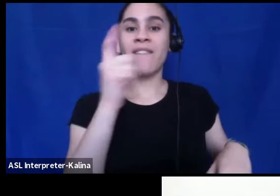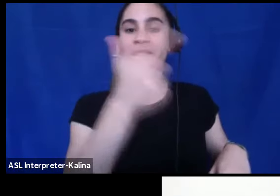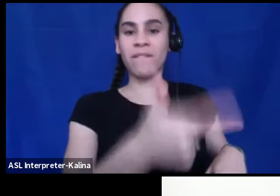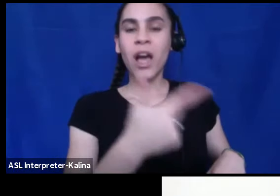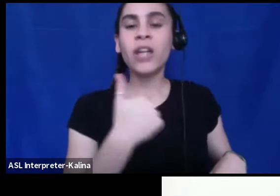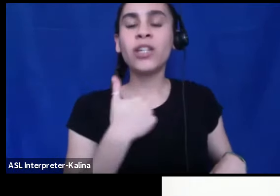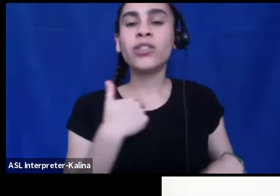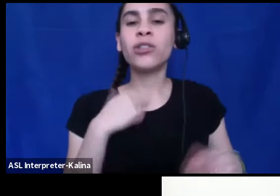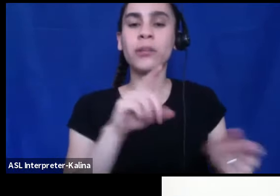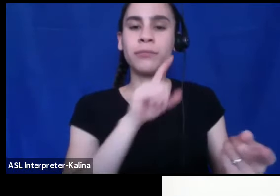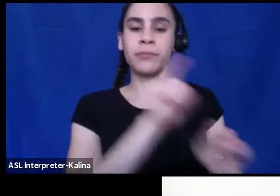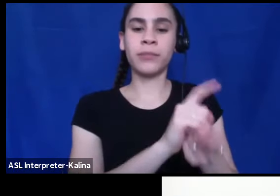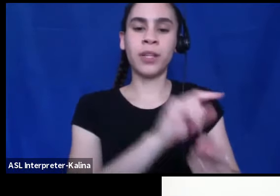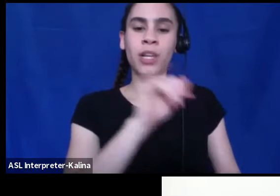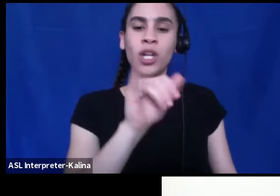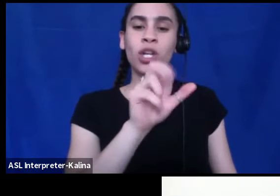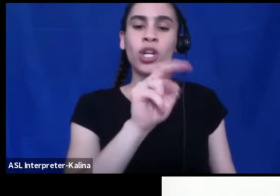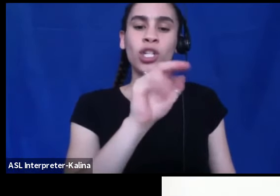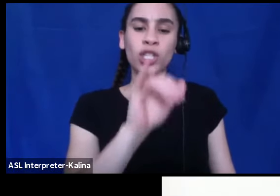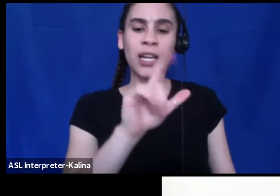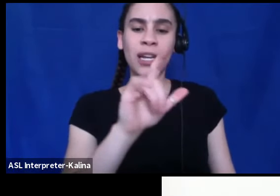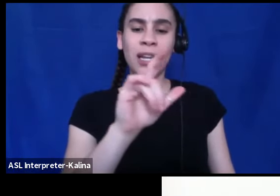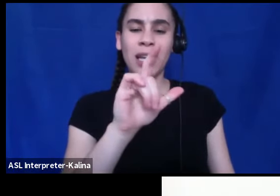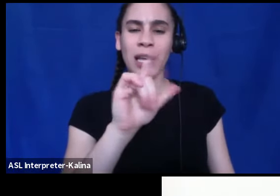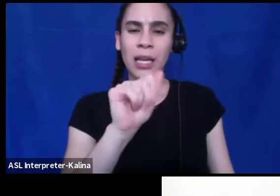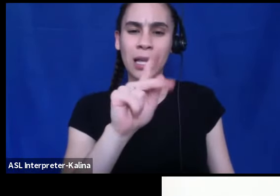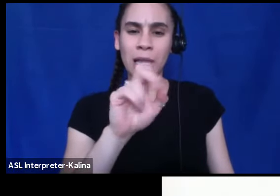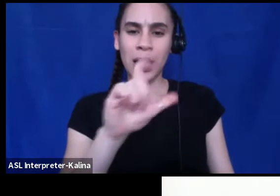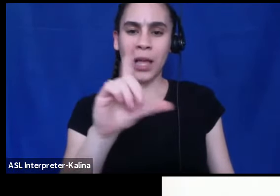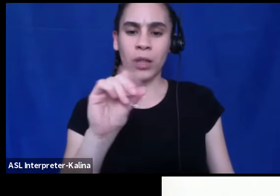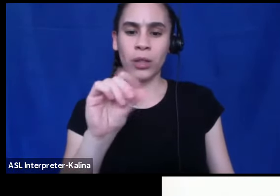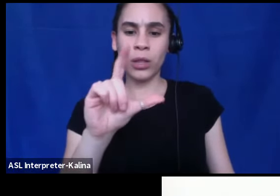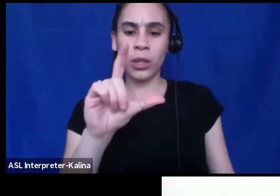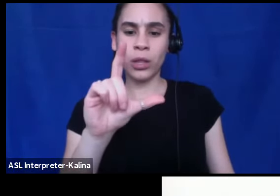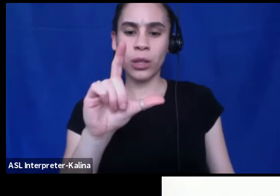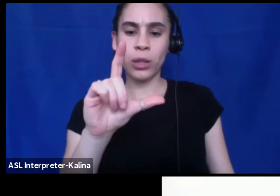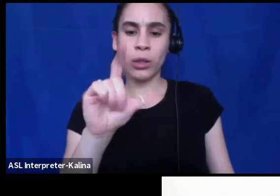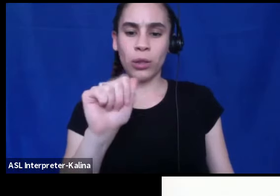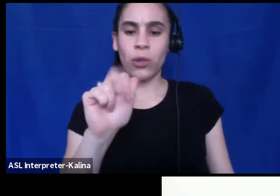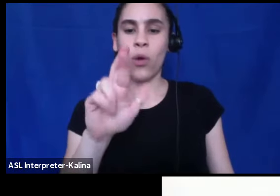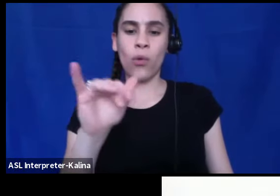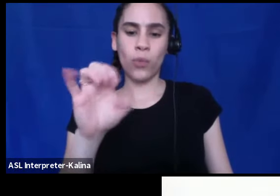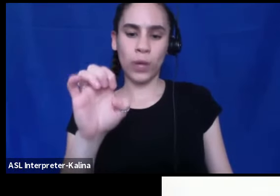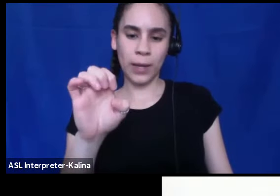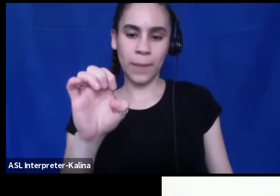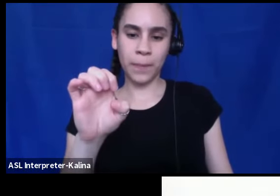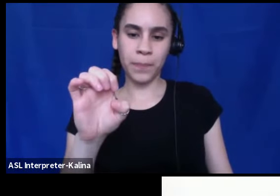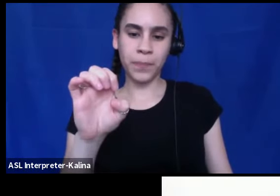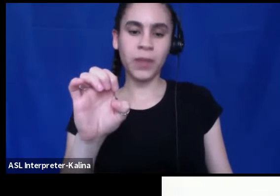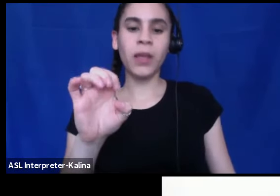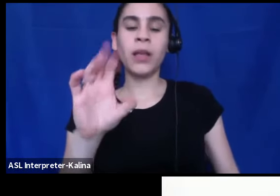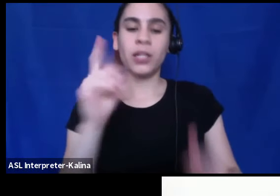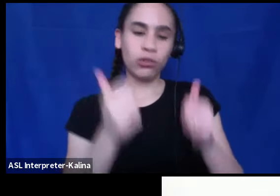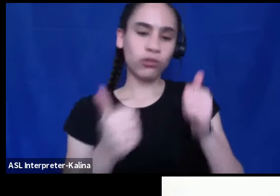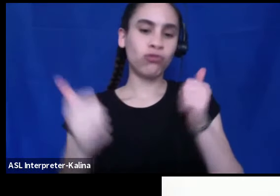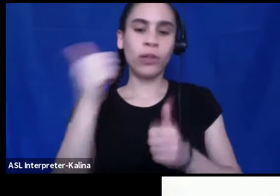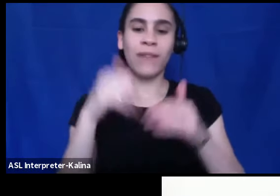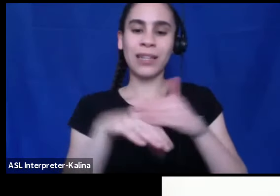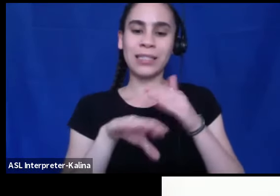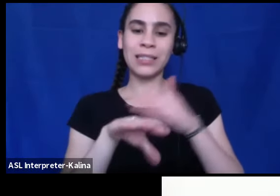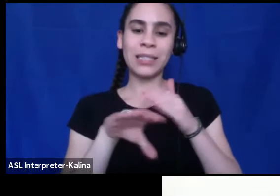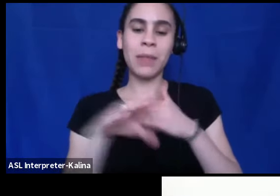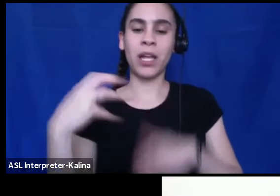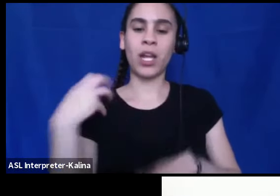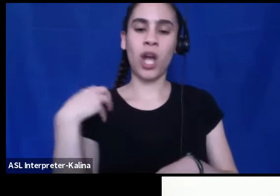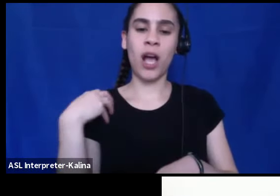Fleury, who's the Chief Accessibility Officer of Microsoft and a dear friend and mentor. And she looked at me, she goes, "You're that person. You need to go be